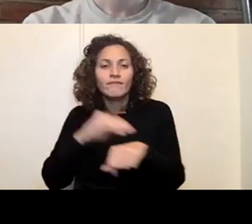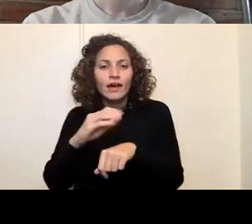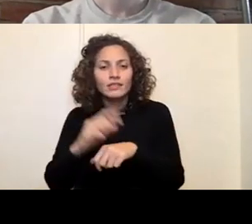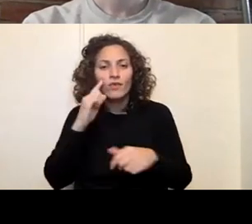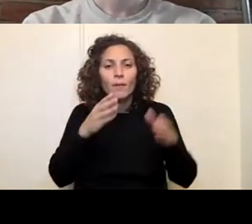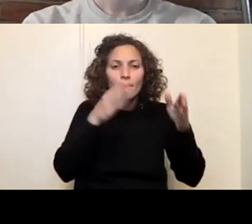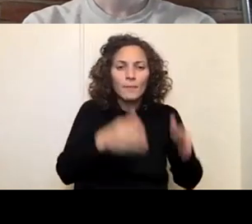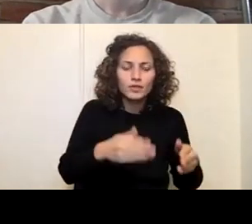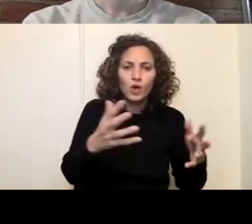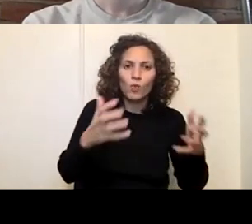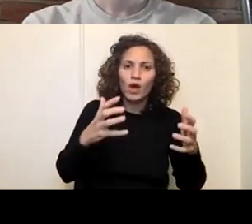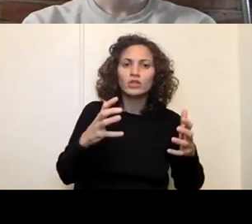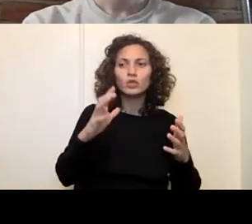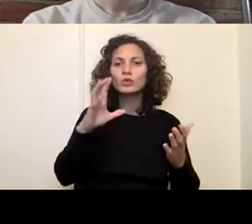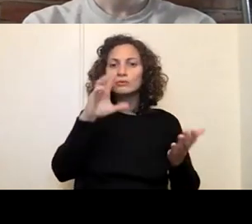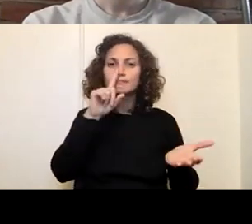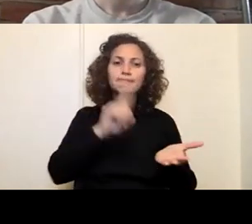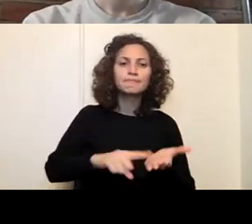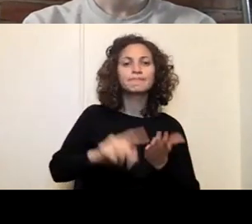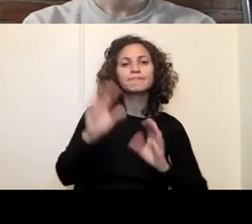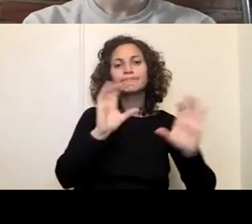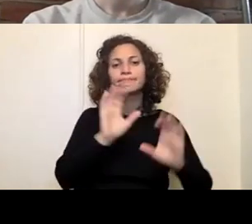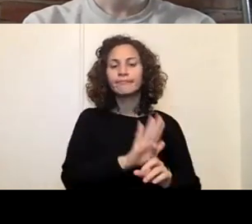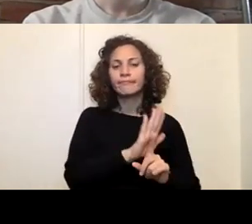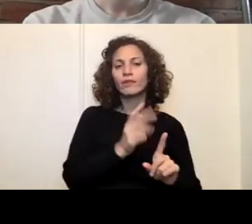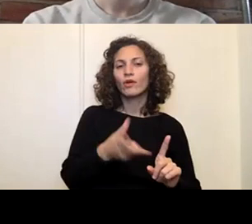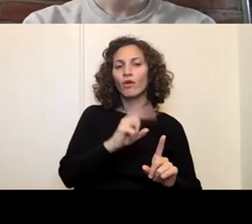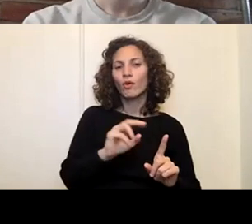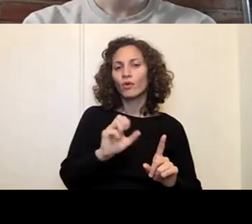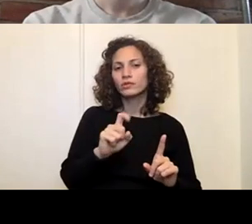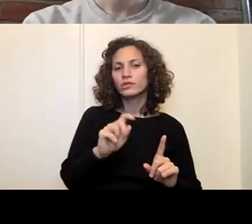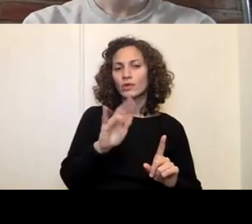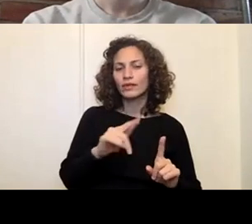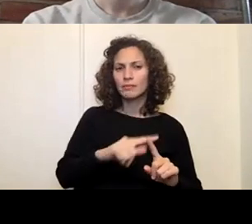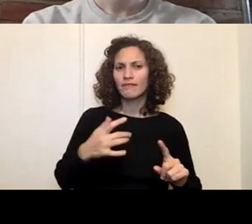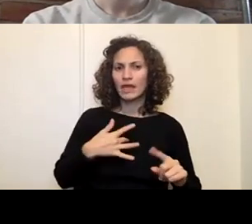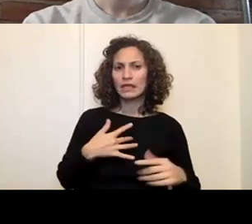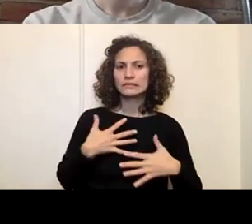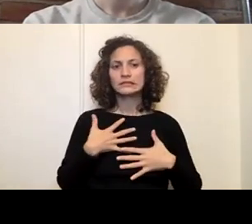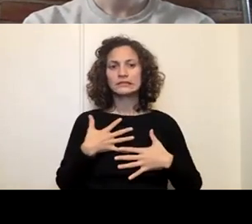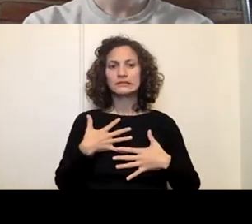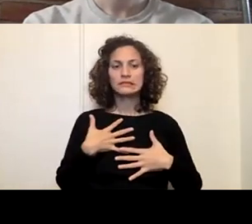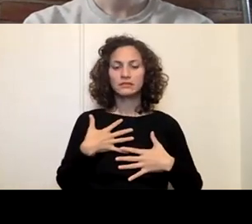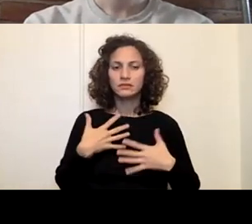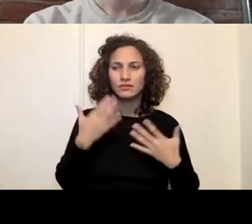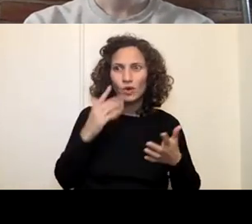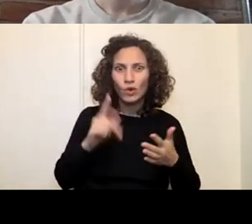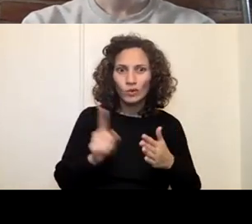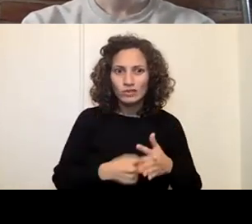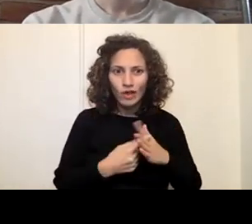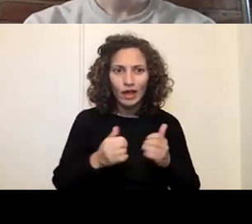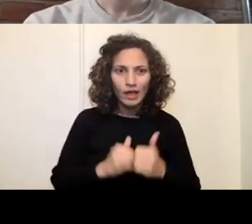is intimidated by the topic, or may just not know where to start? Does anyone